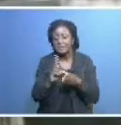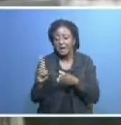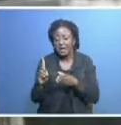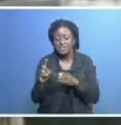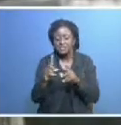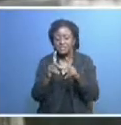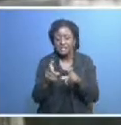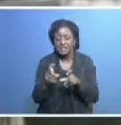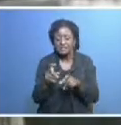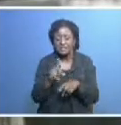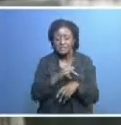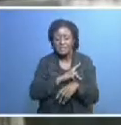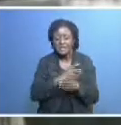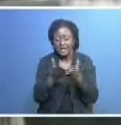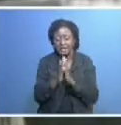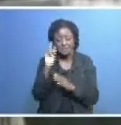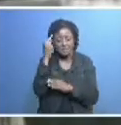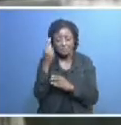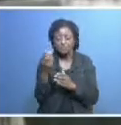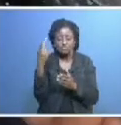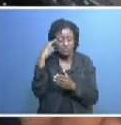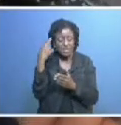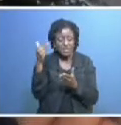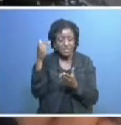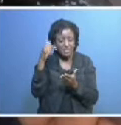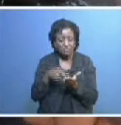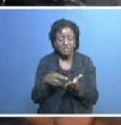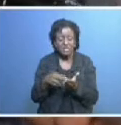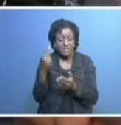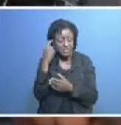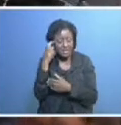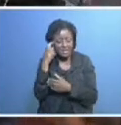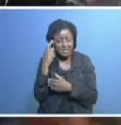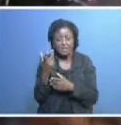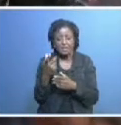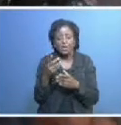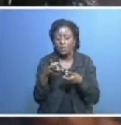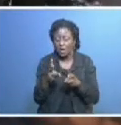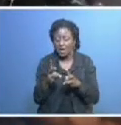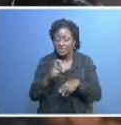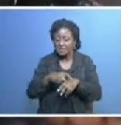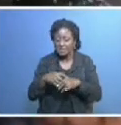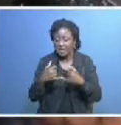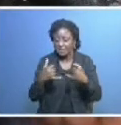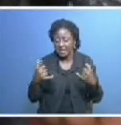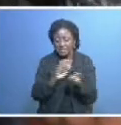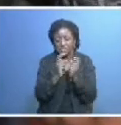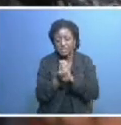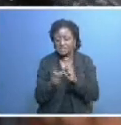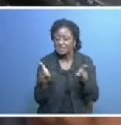this new approach. However, the Minister of Tourism reasons that while the timeline has changed, it's the same COVID-19 test. If we